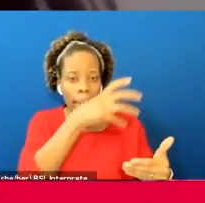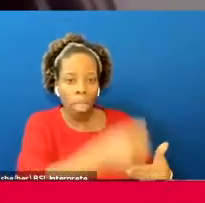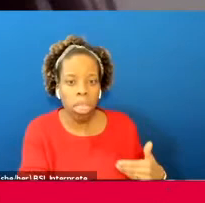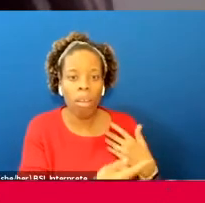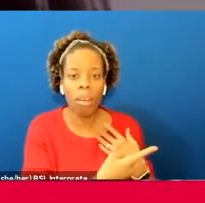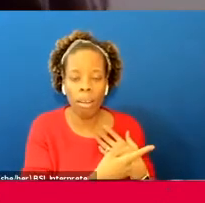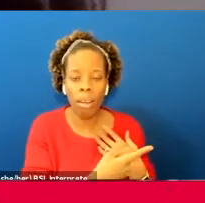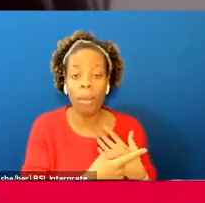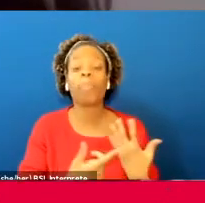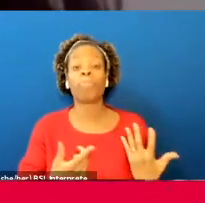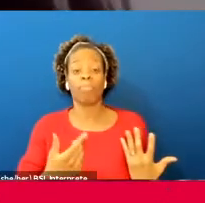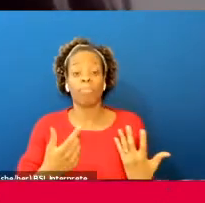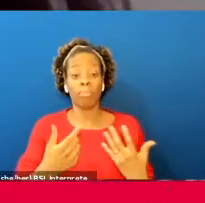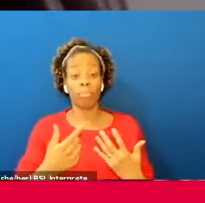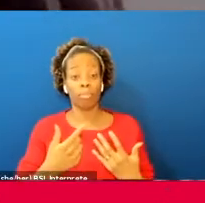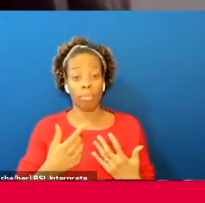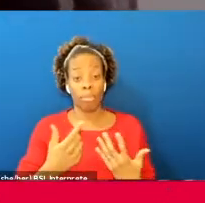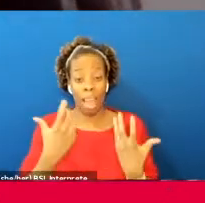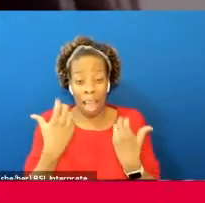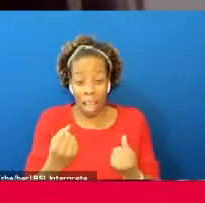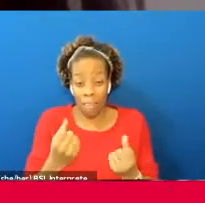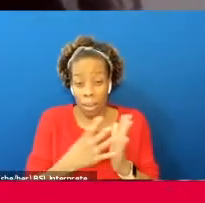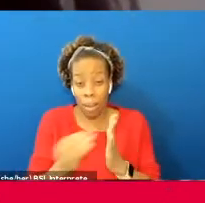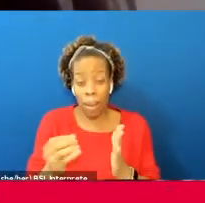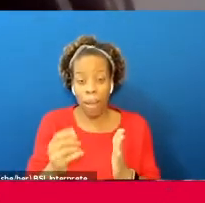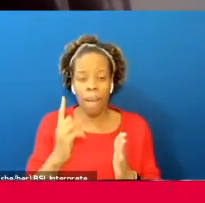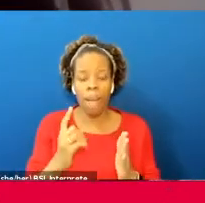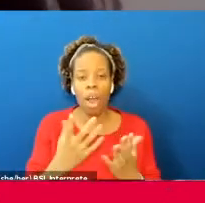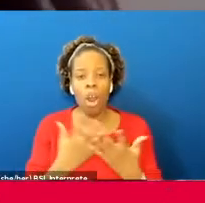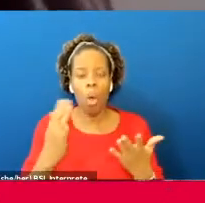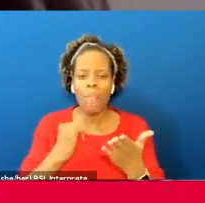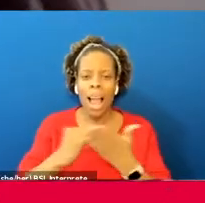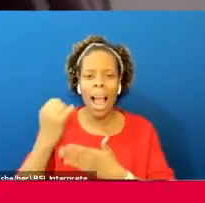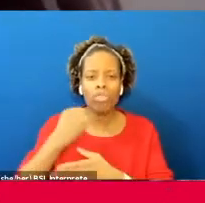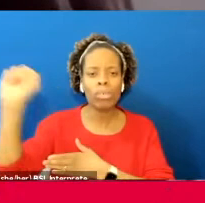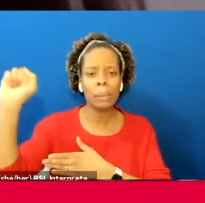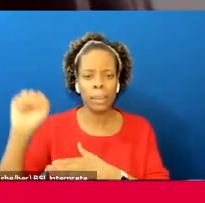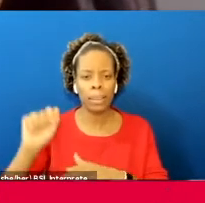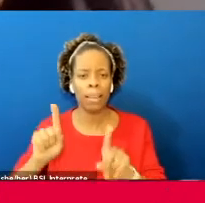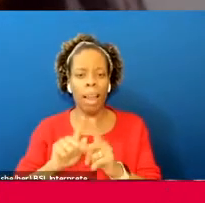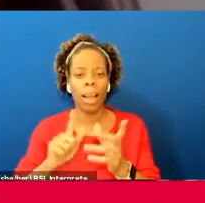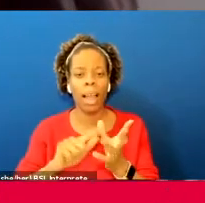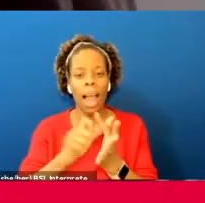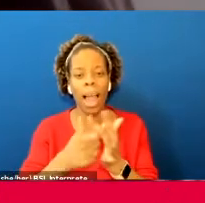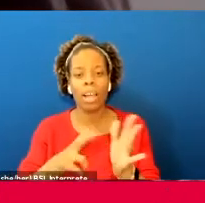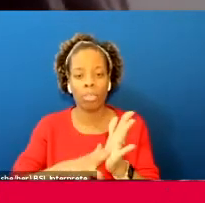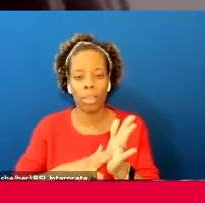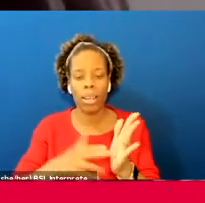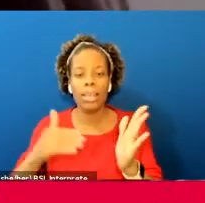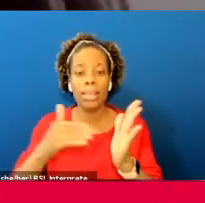to this, we can see on a more extreme level, there are far-right academics such as Adrian Zenz, who is a German